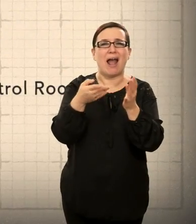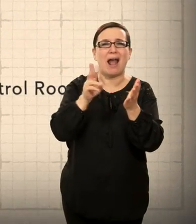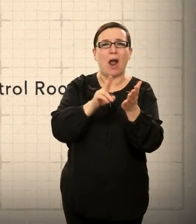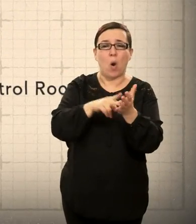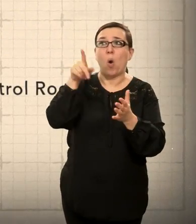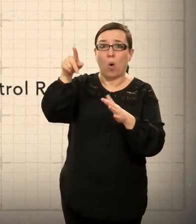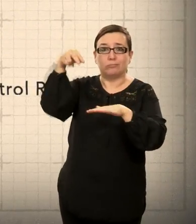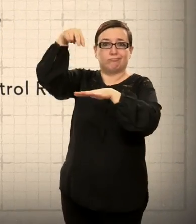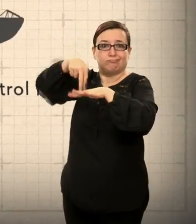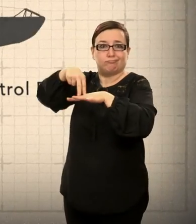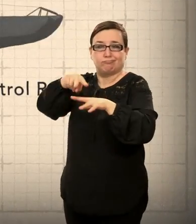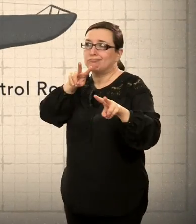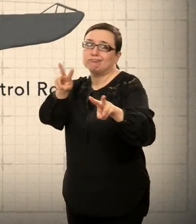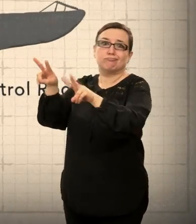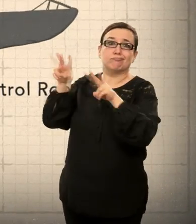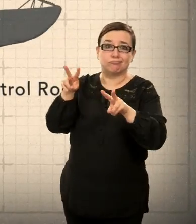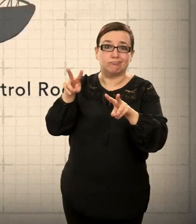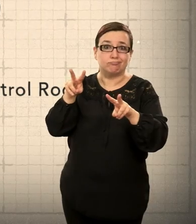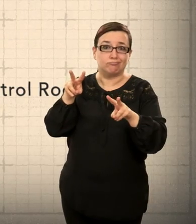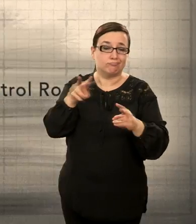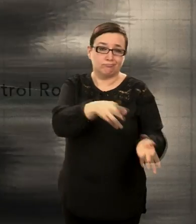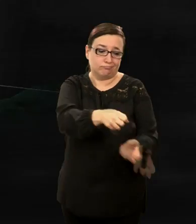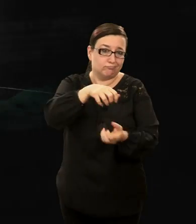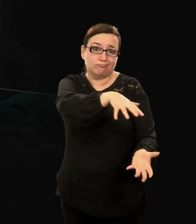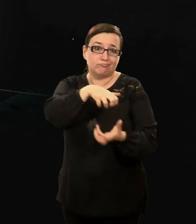positioned himself on the U-boat's conning tower.